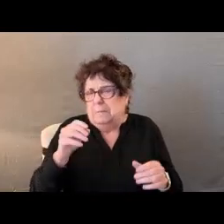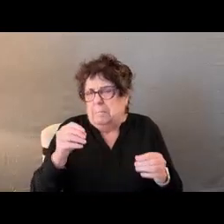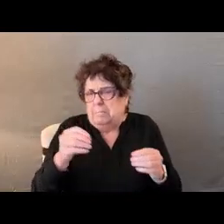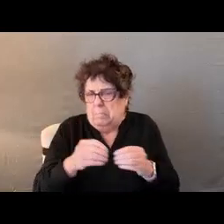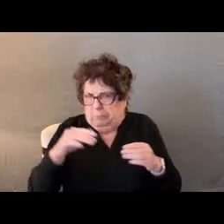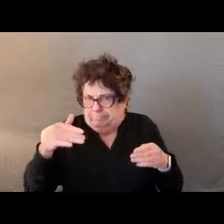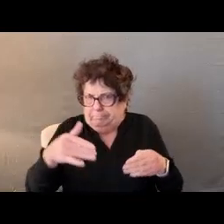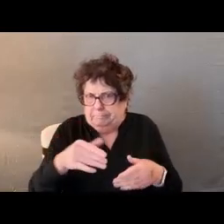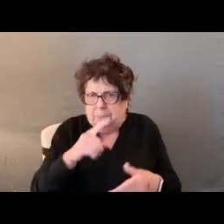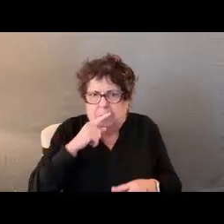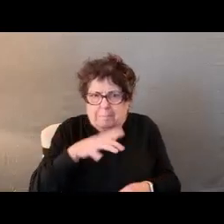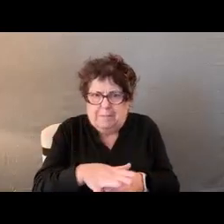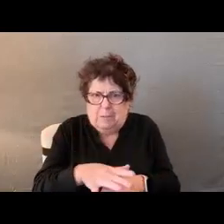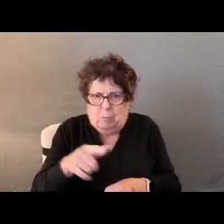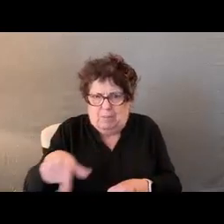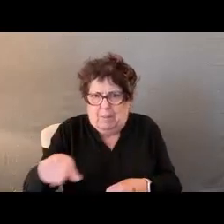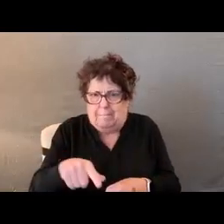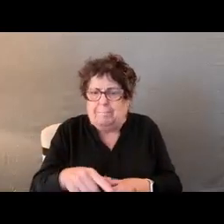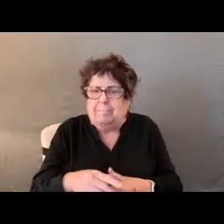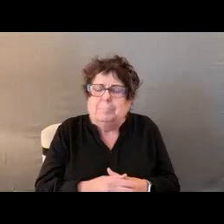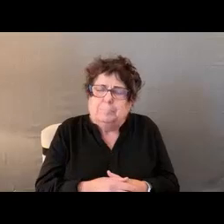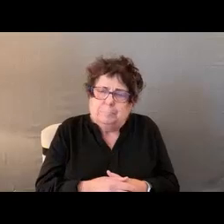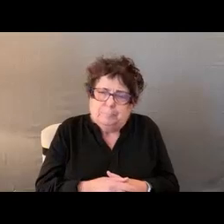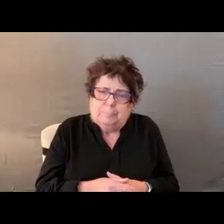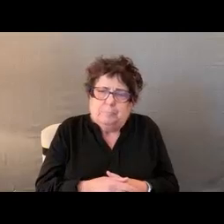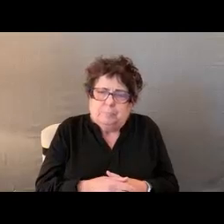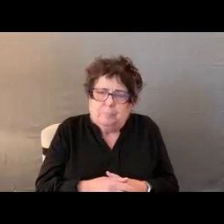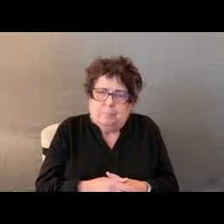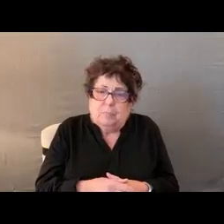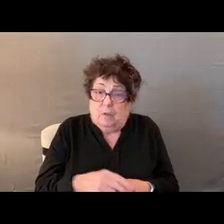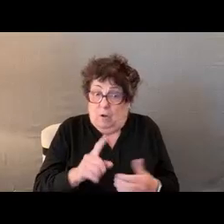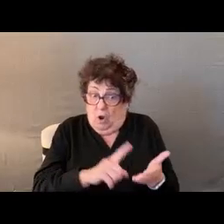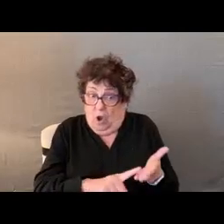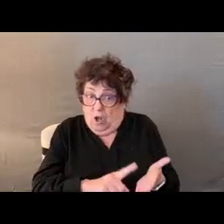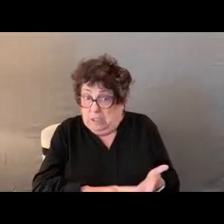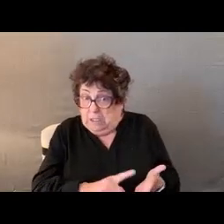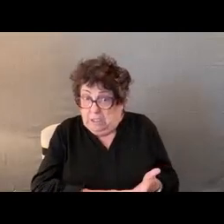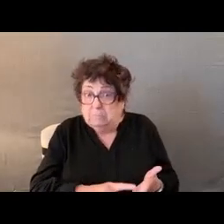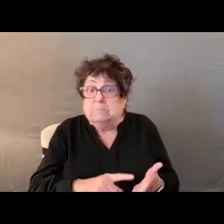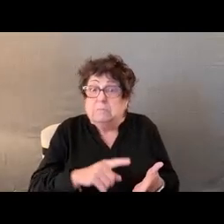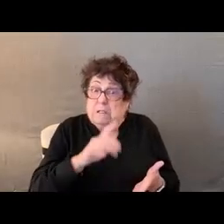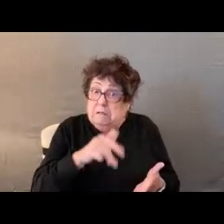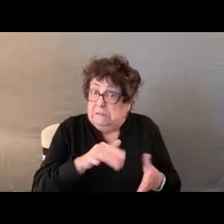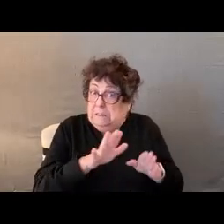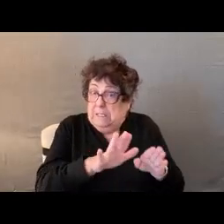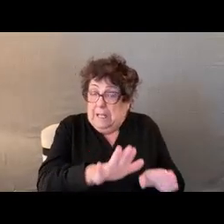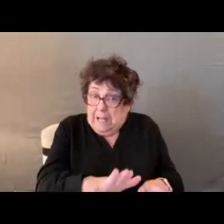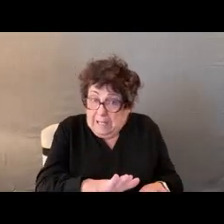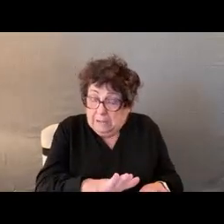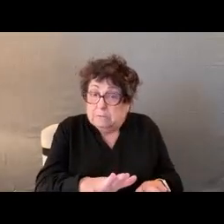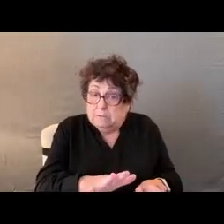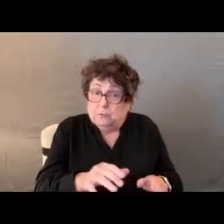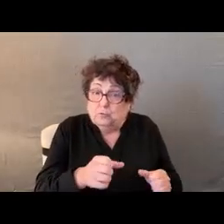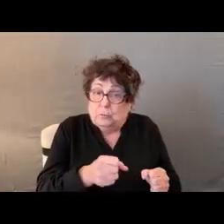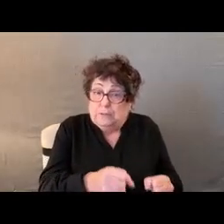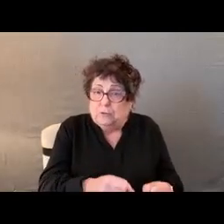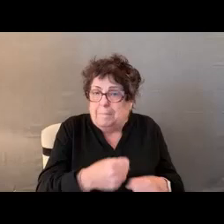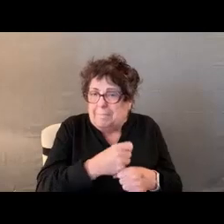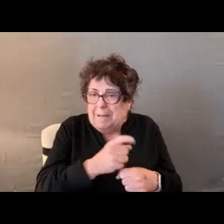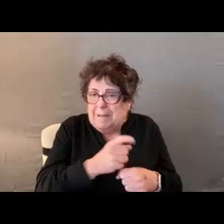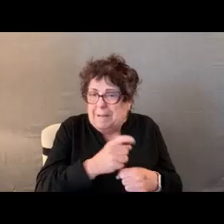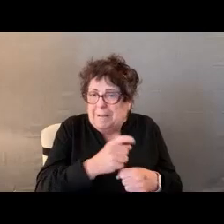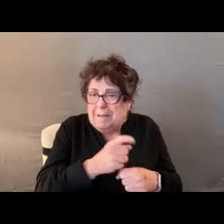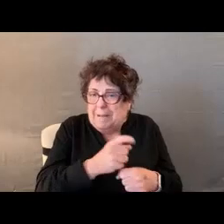And auditing, I think that's an excellent strategy to making sure that the services are happening. If there's any gap